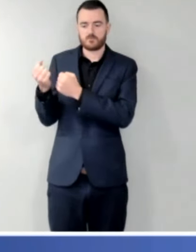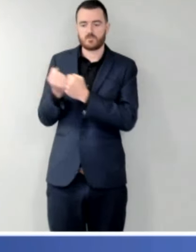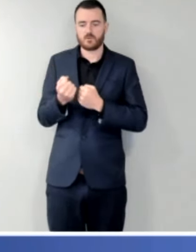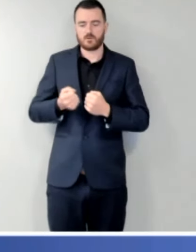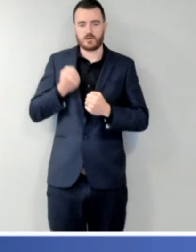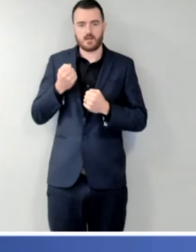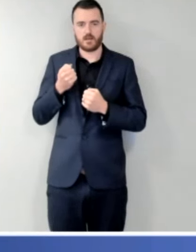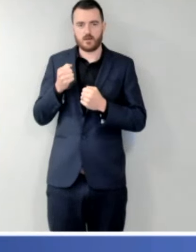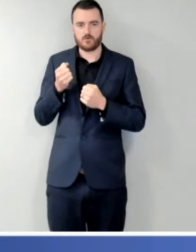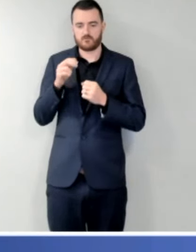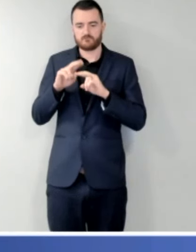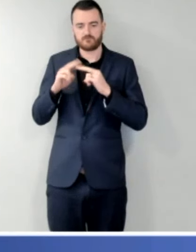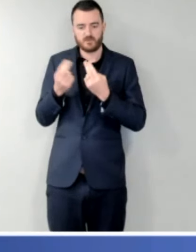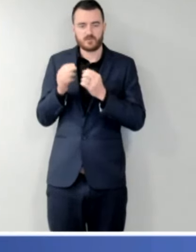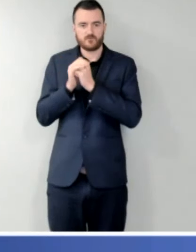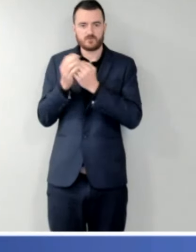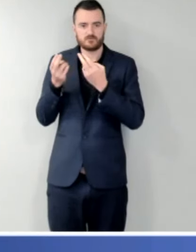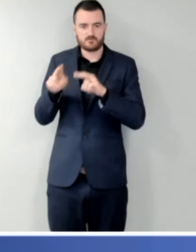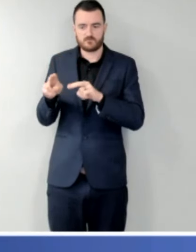step closer to home,